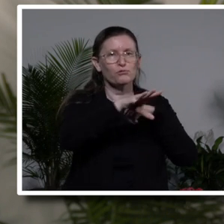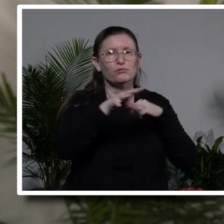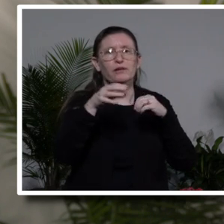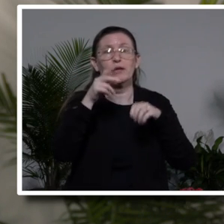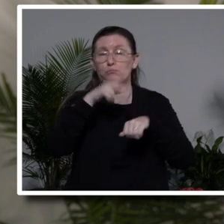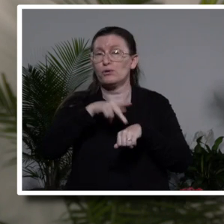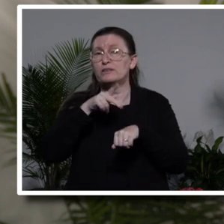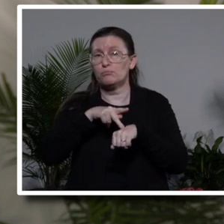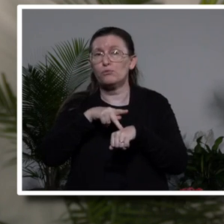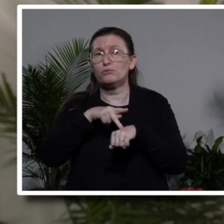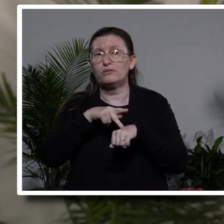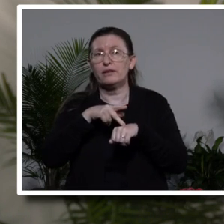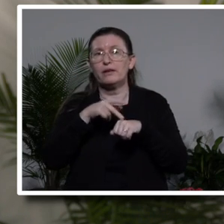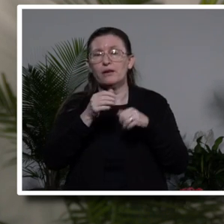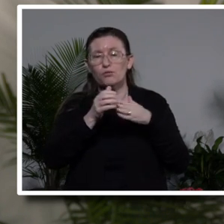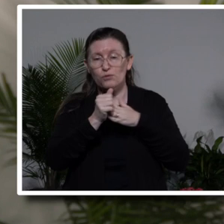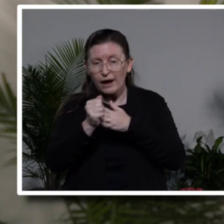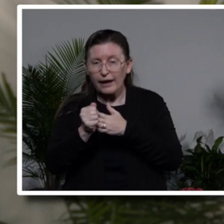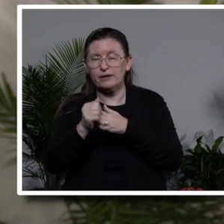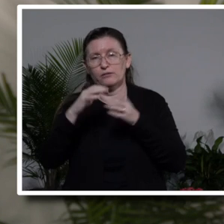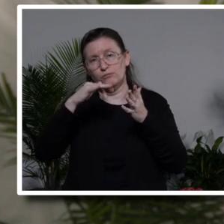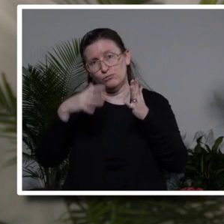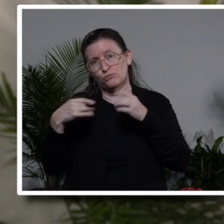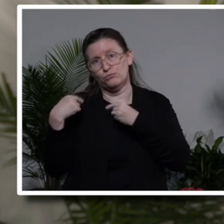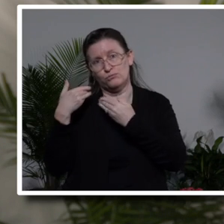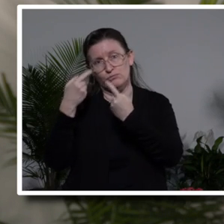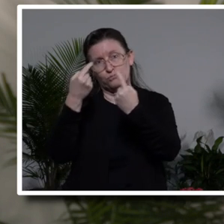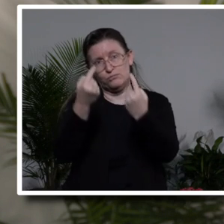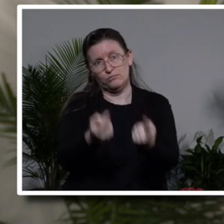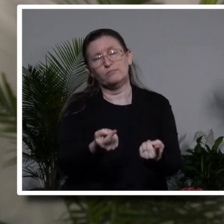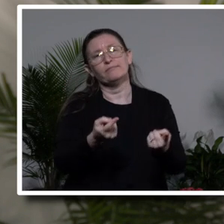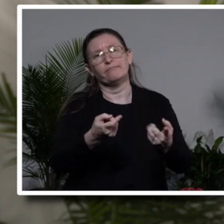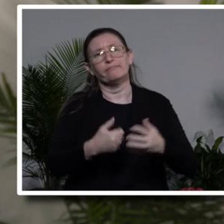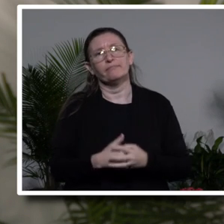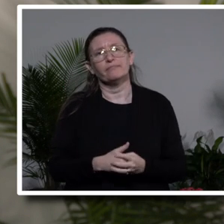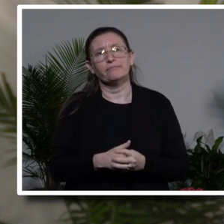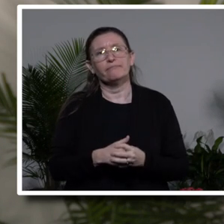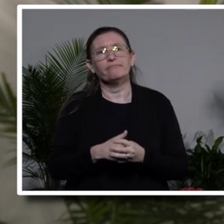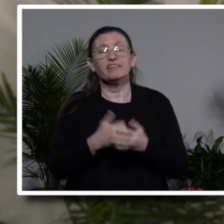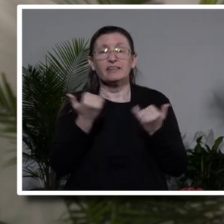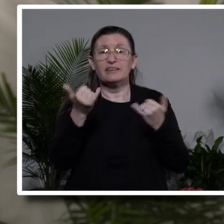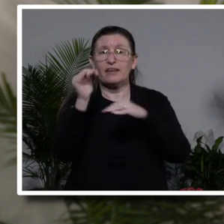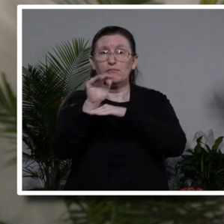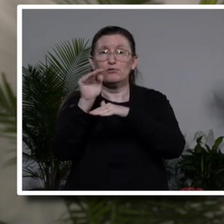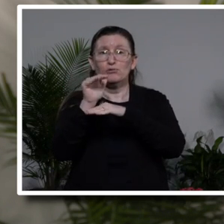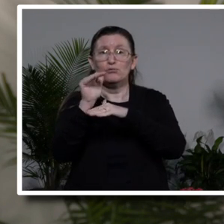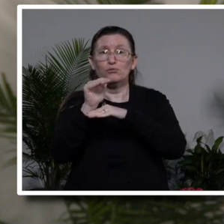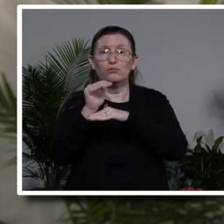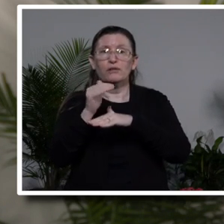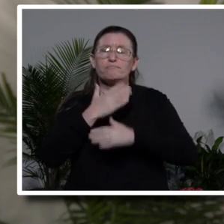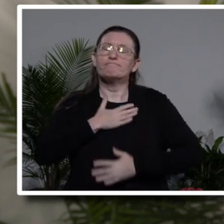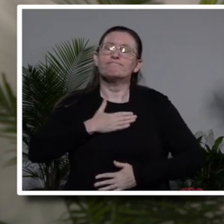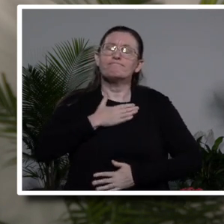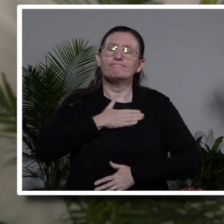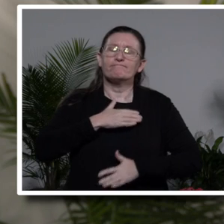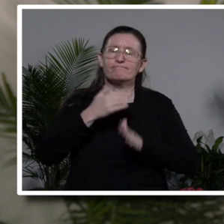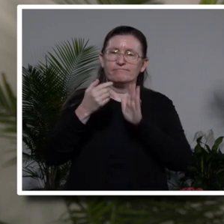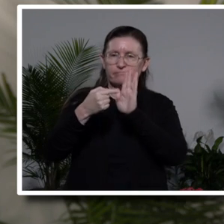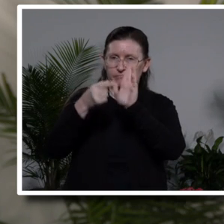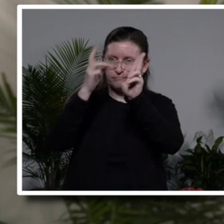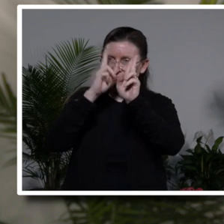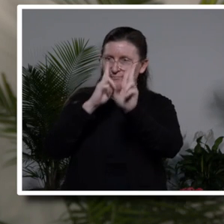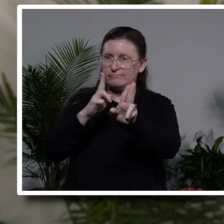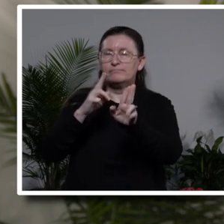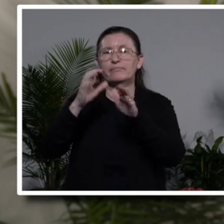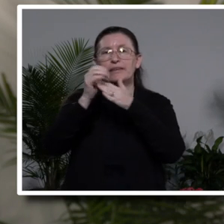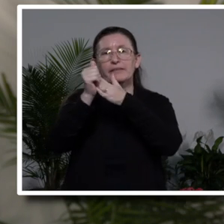and principals who have guided them throughout their years in school. This afternoon, we are pleased to recognize the leaders of the